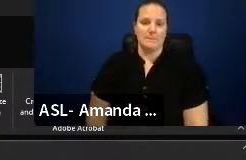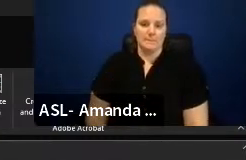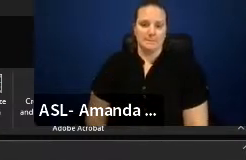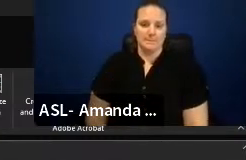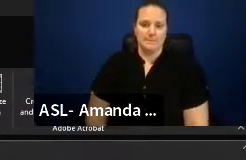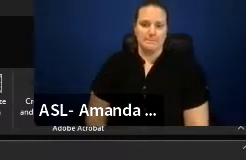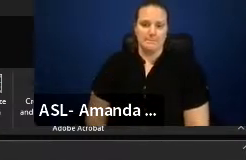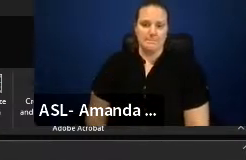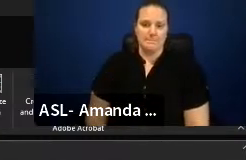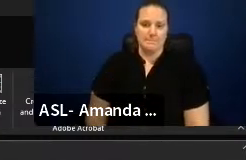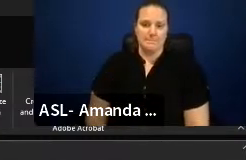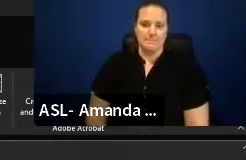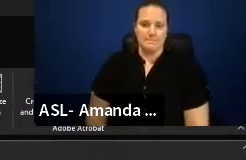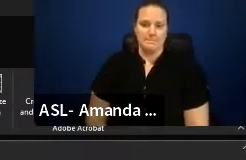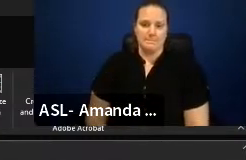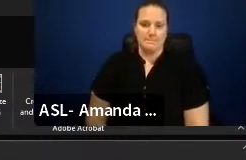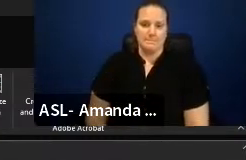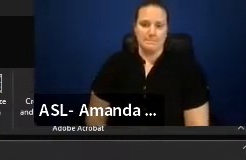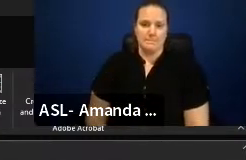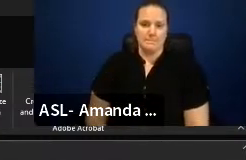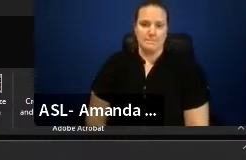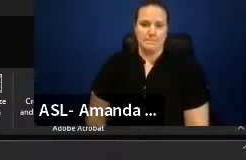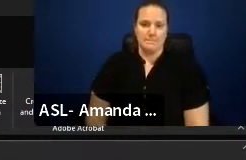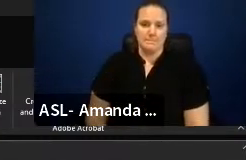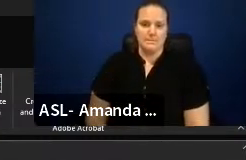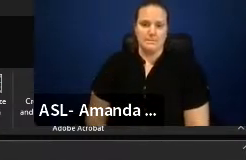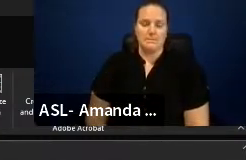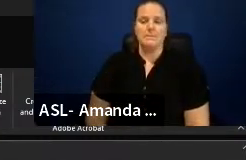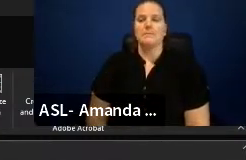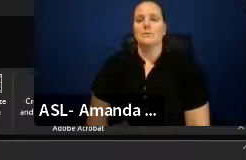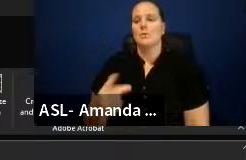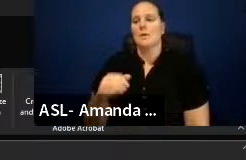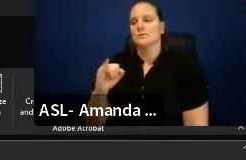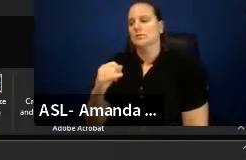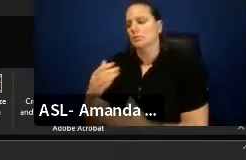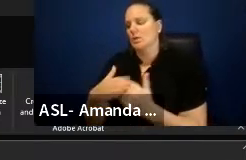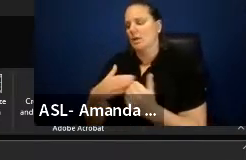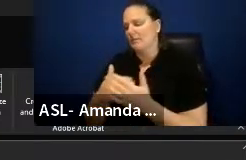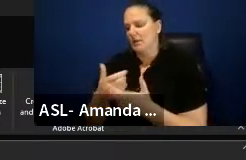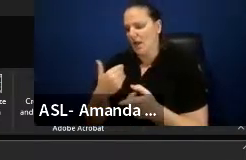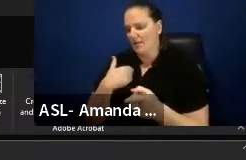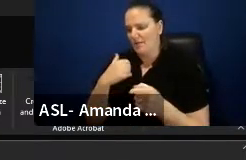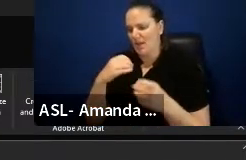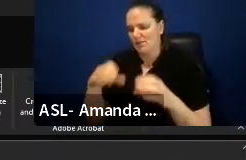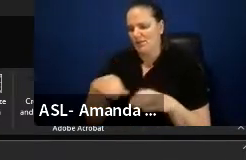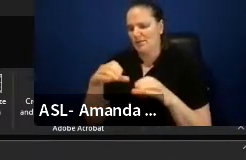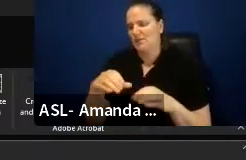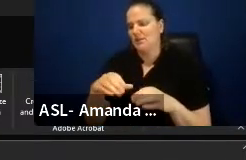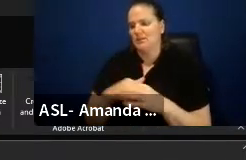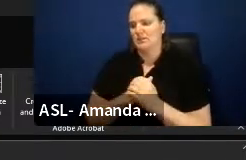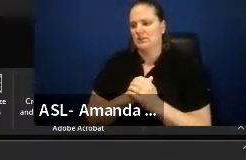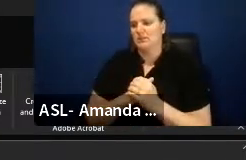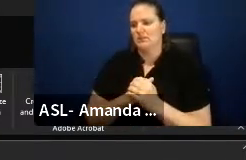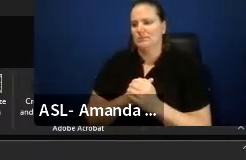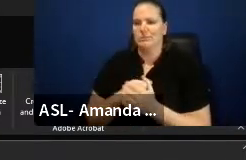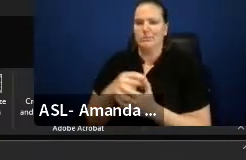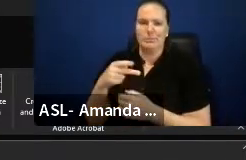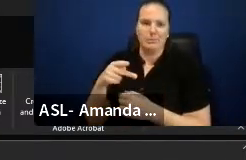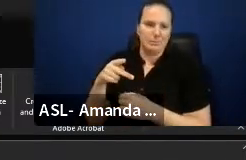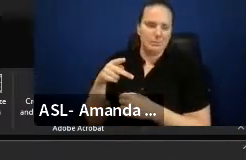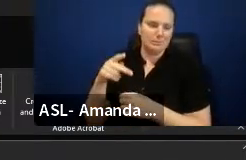Well, just that whenever there's pile driving activities, vibratory piling